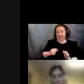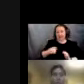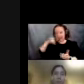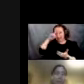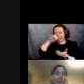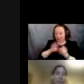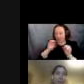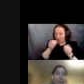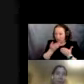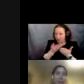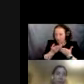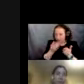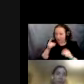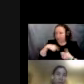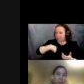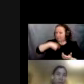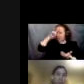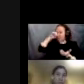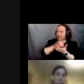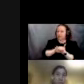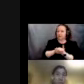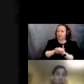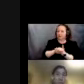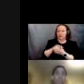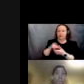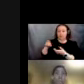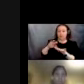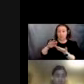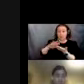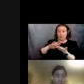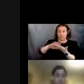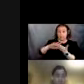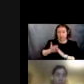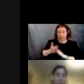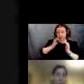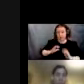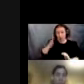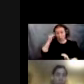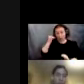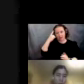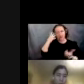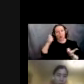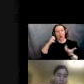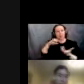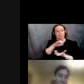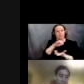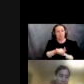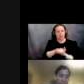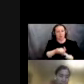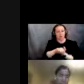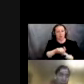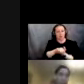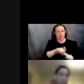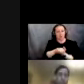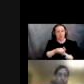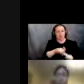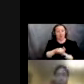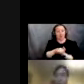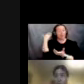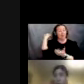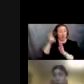this, they gained citizenship to get married, because at the time you had to have